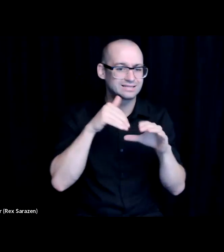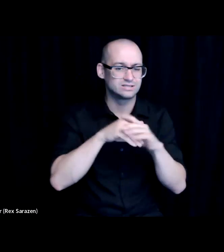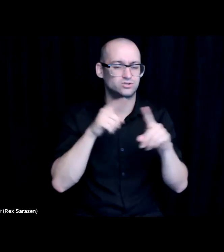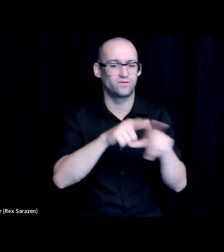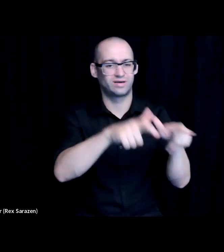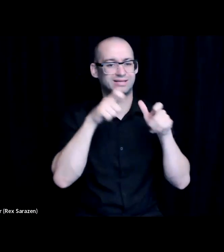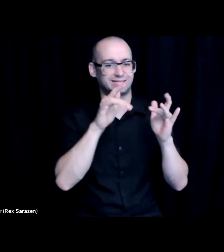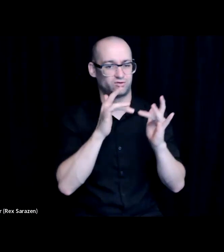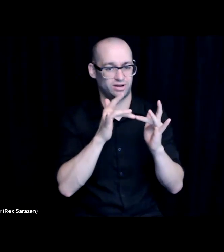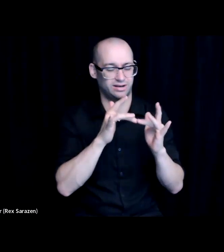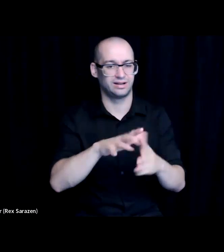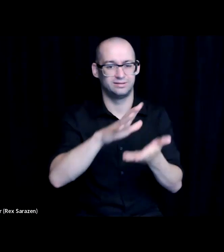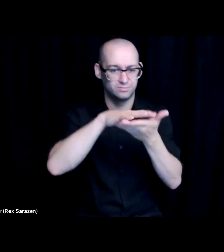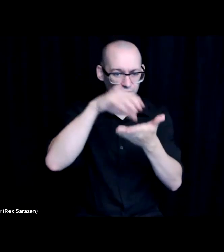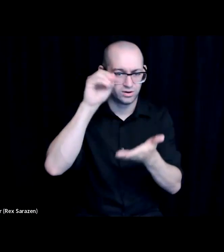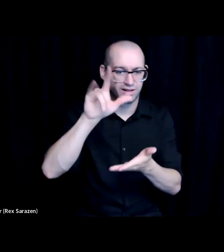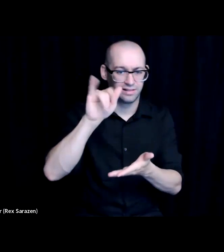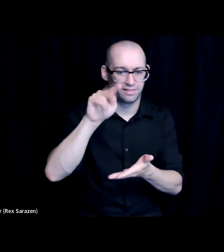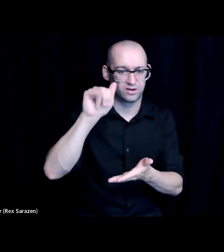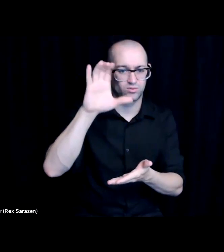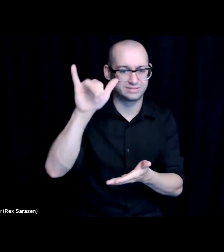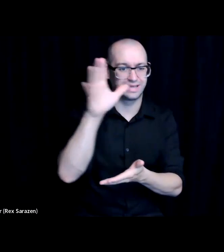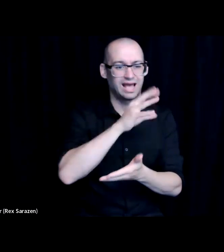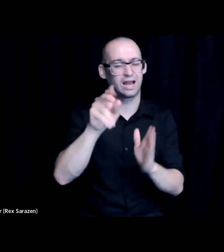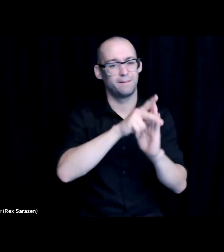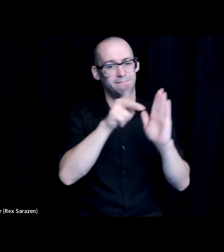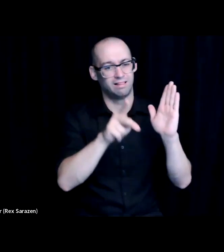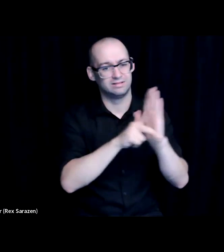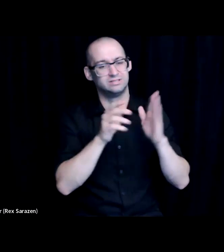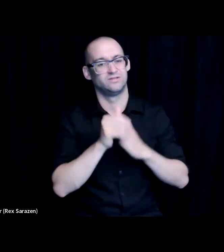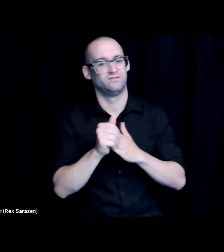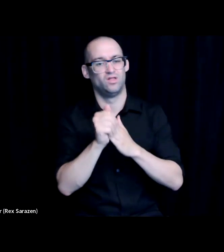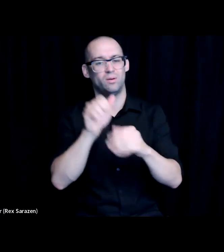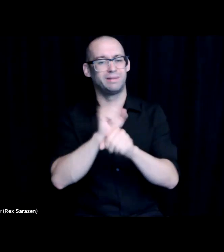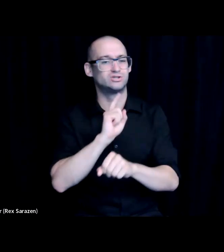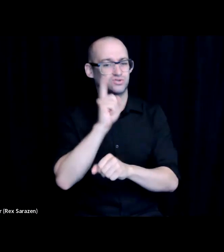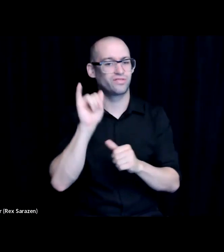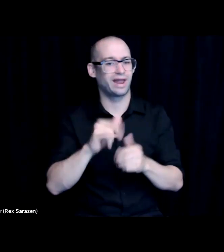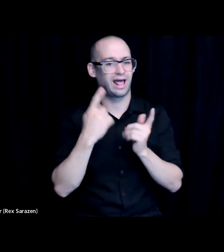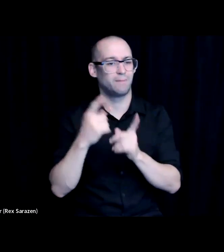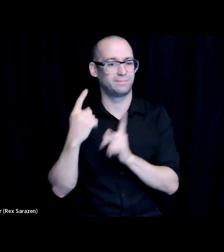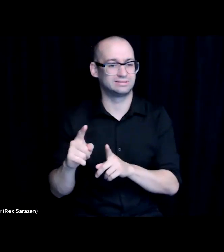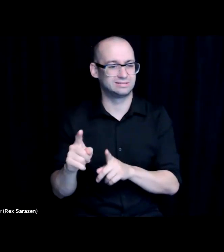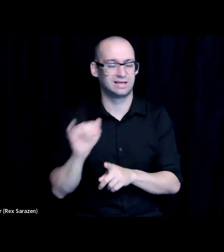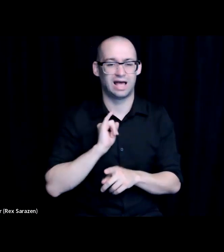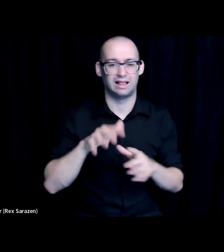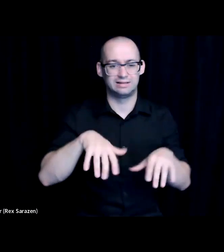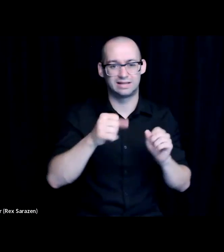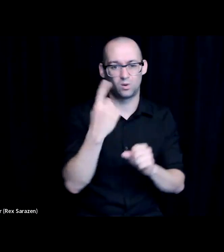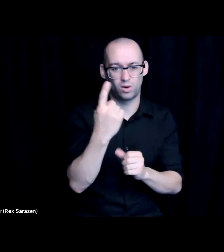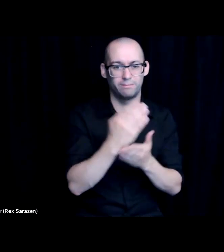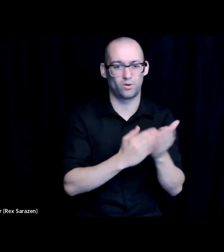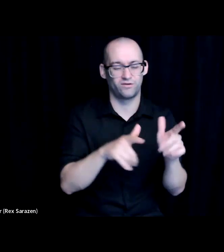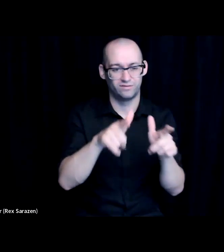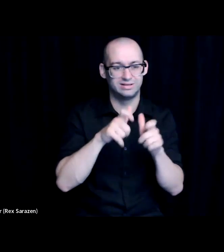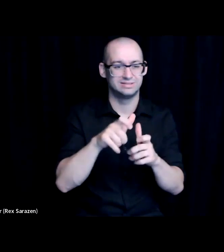literacy, and the policies that go along to make sure this happens. So I'll take one real quick one here. It's on the literacy program.